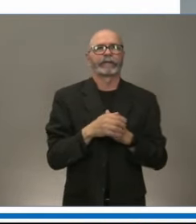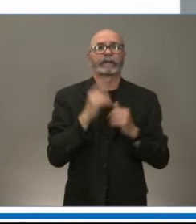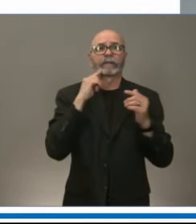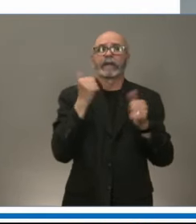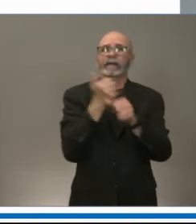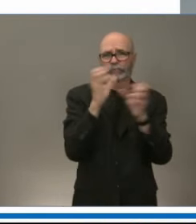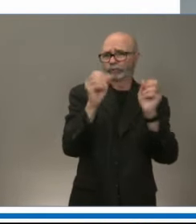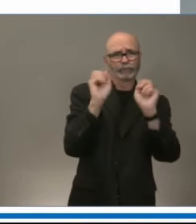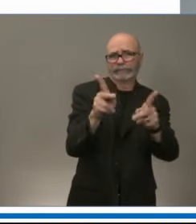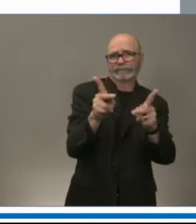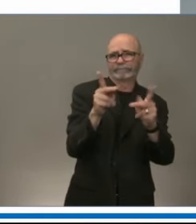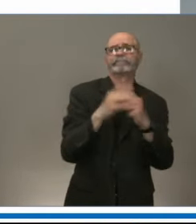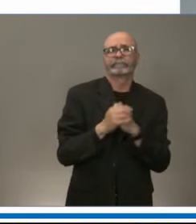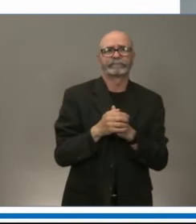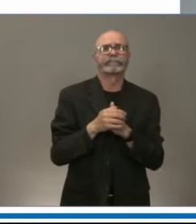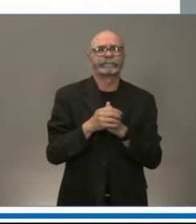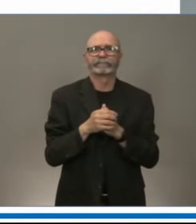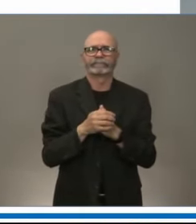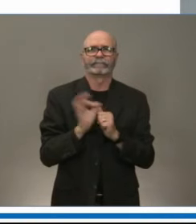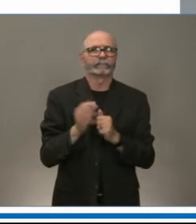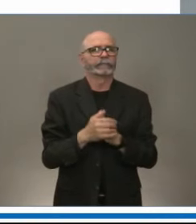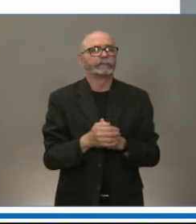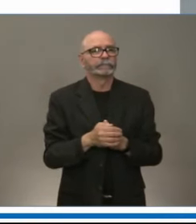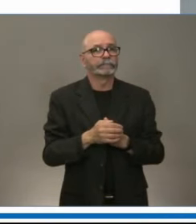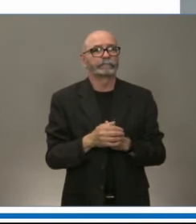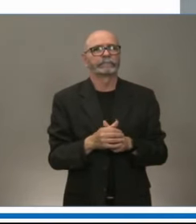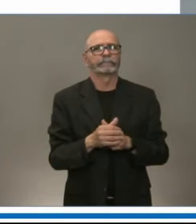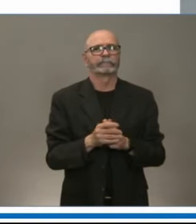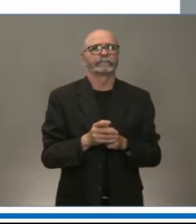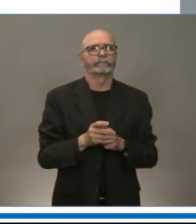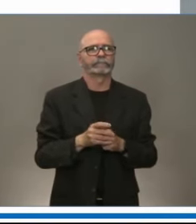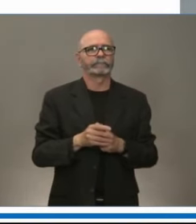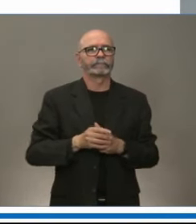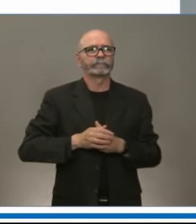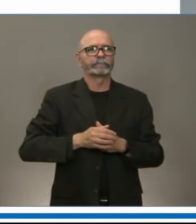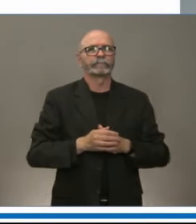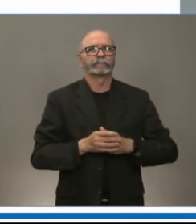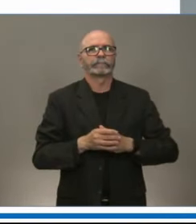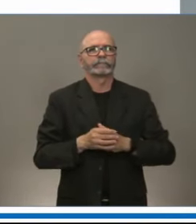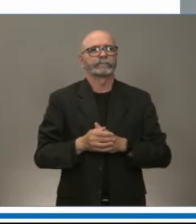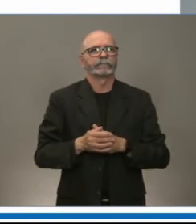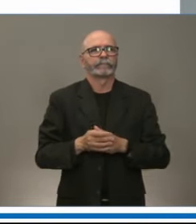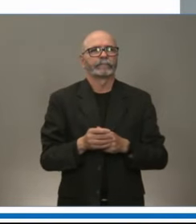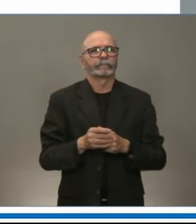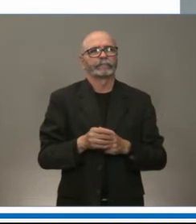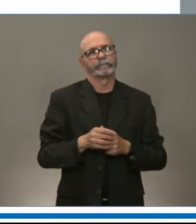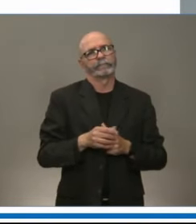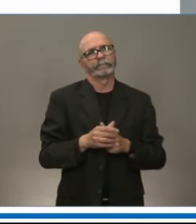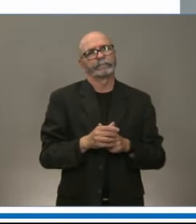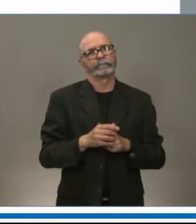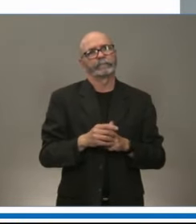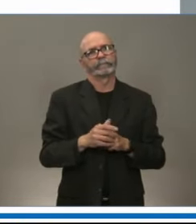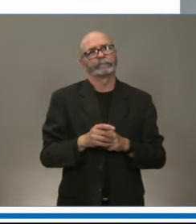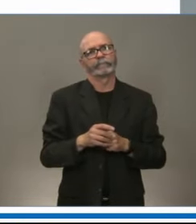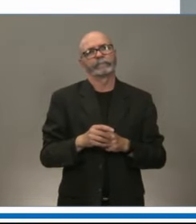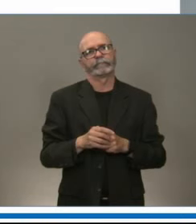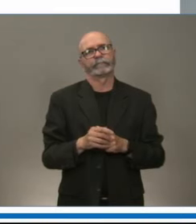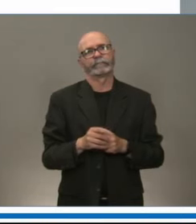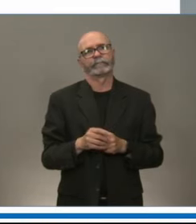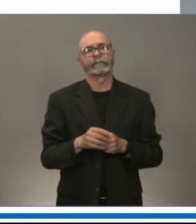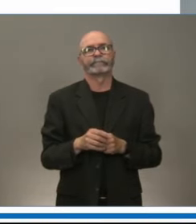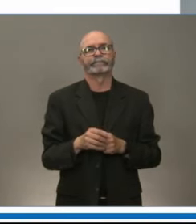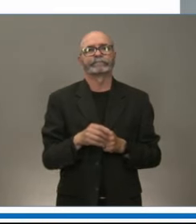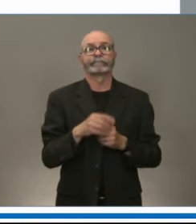significant new supply of swabs. So there is always the potential that we may run into supply challenges